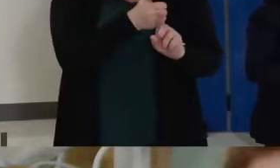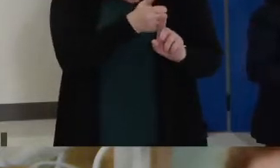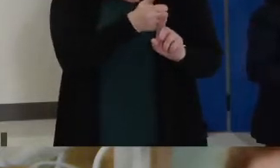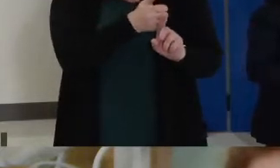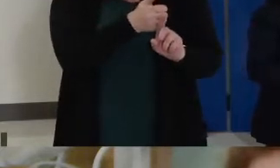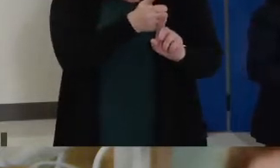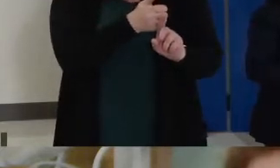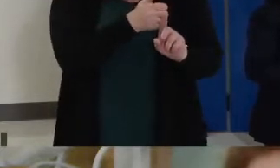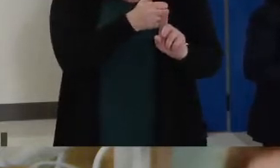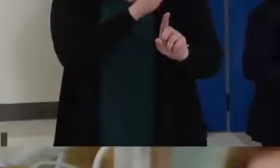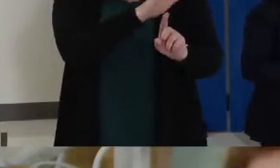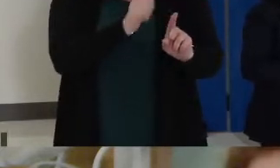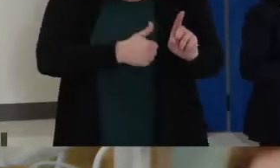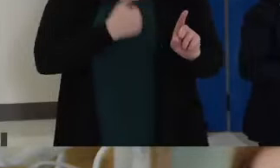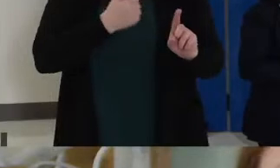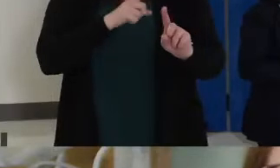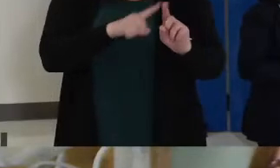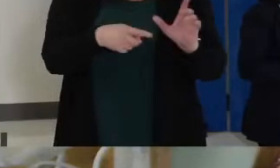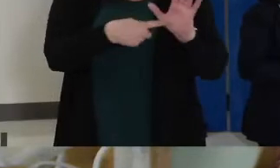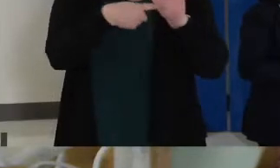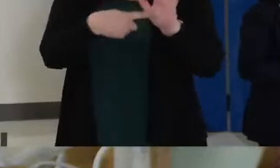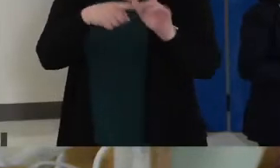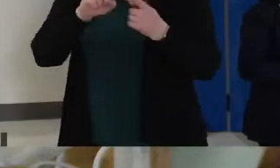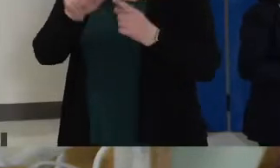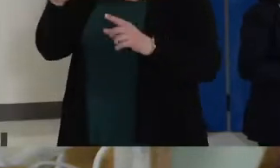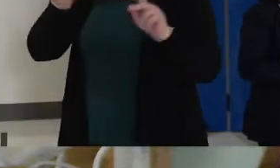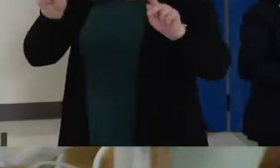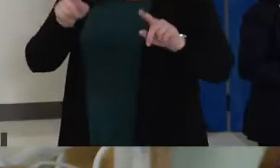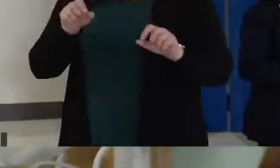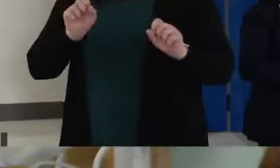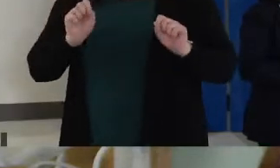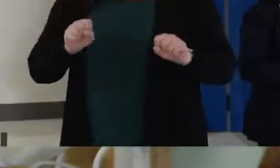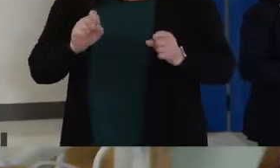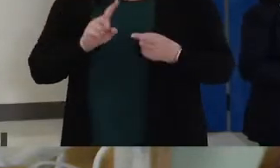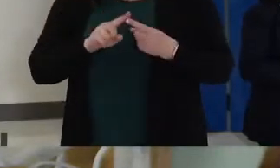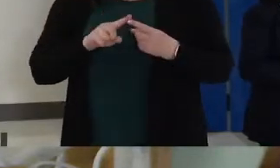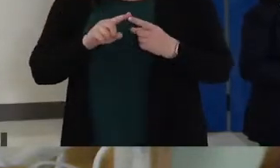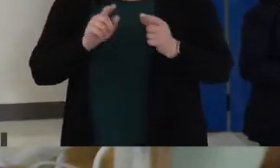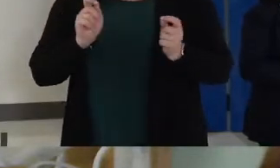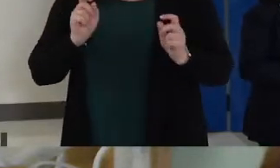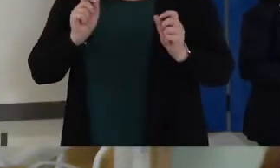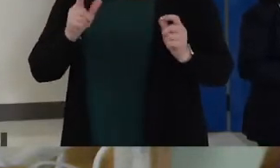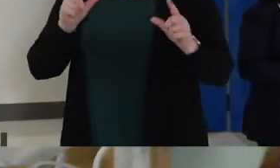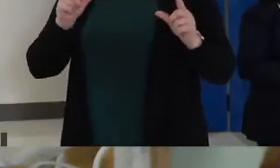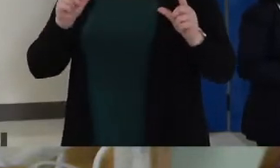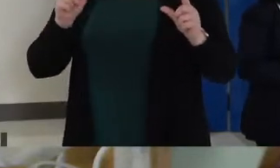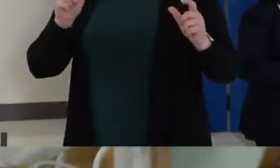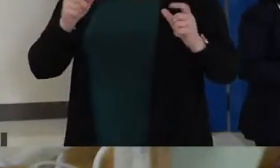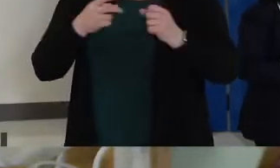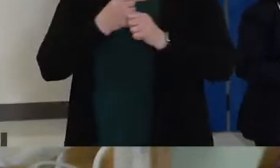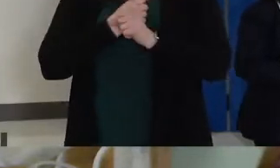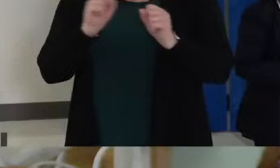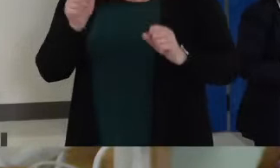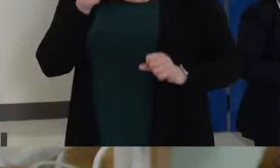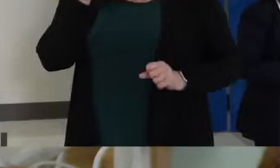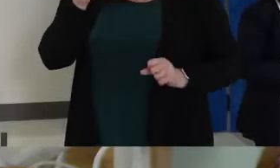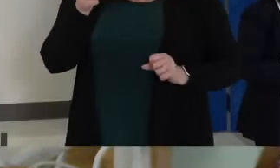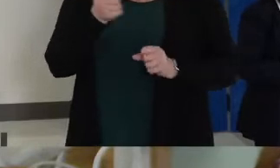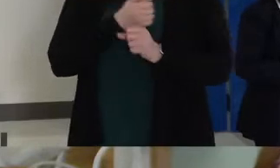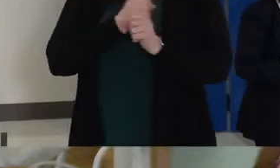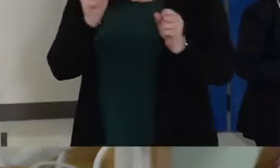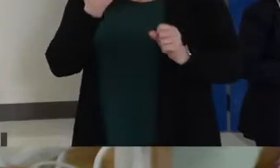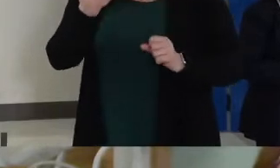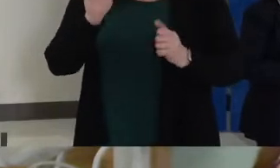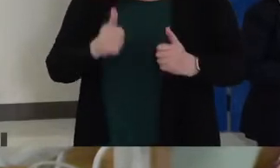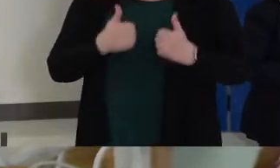self-interest, but as an example to others that it's possible to turn your life around, to save your life.